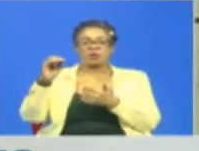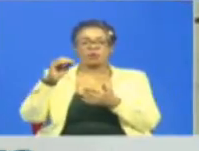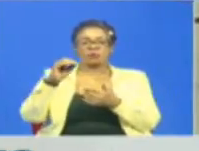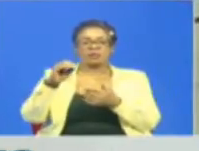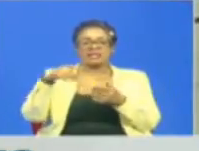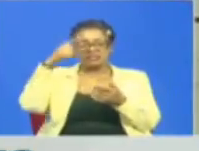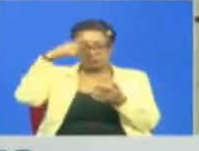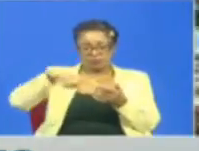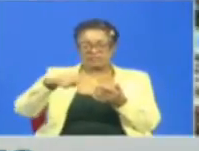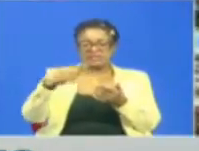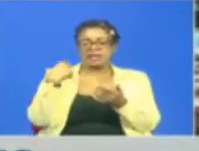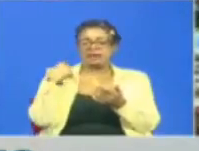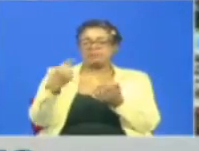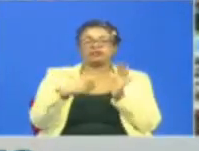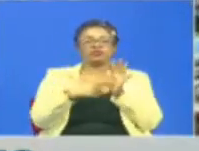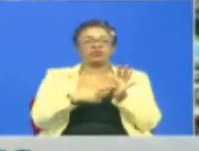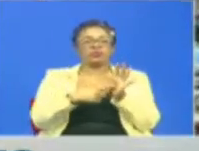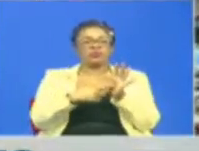number indicated.